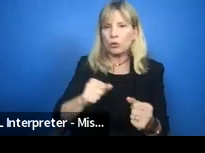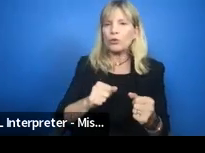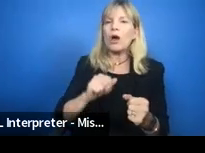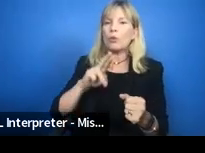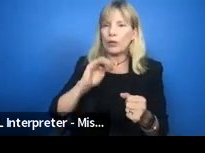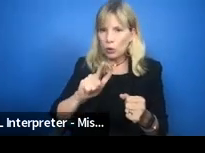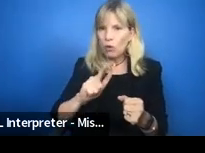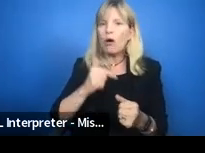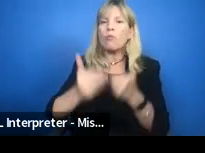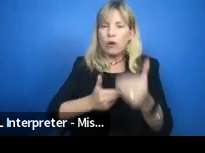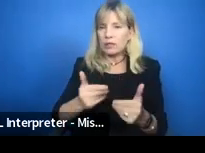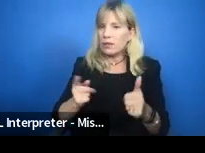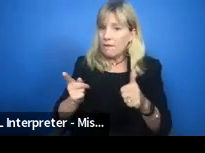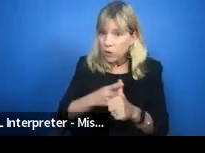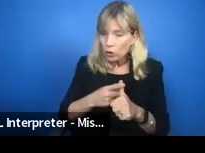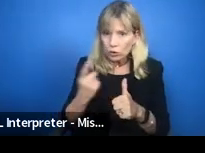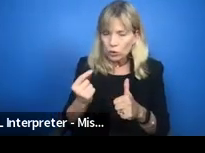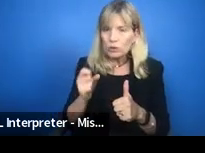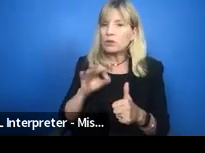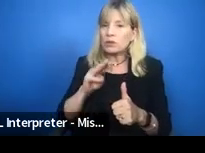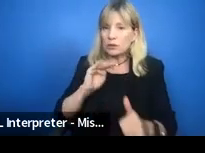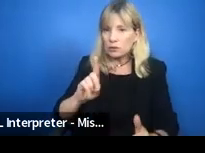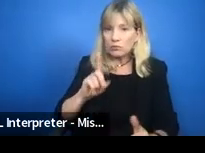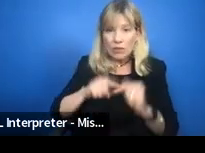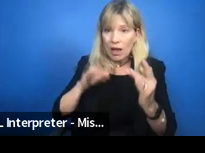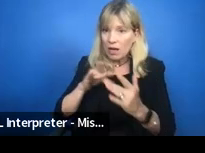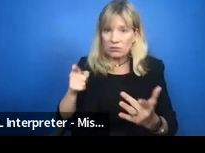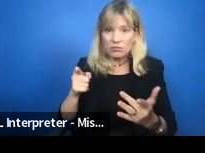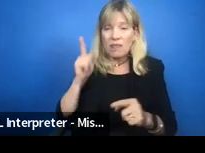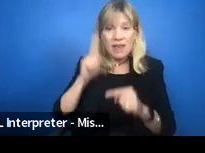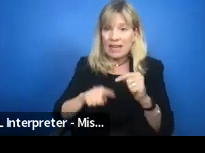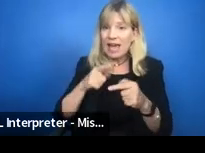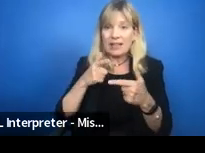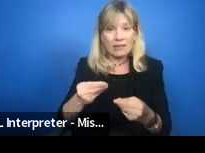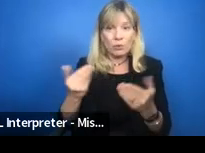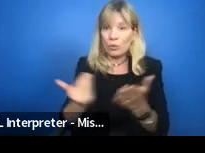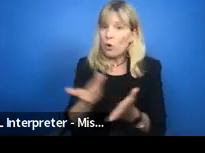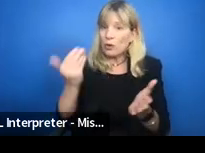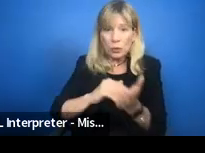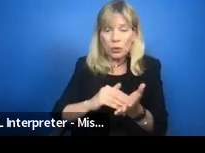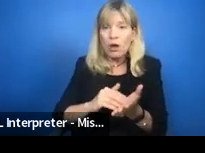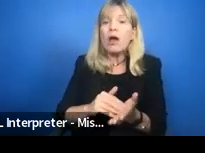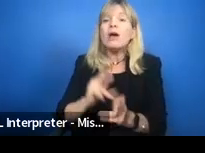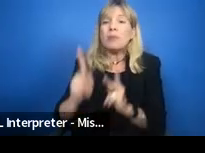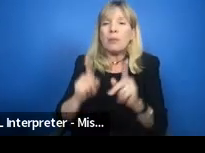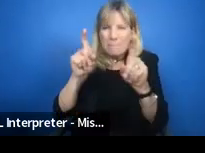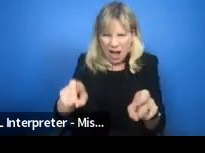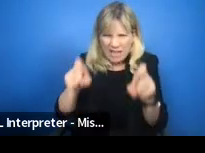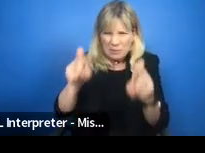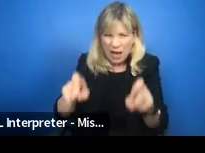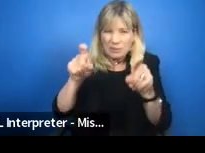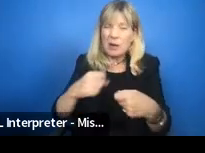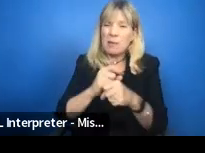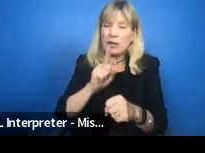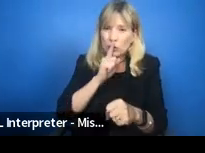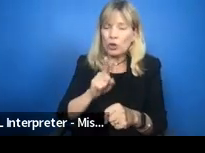process. First, if Medicaid can't reach you, they can't renew you. Folks must ensure